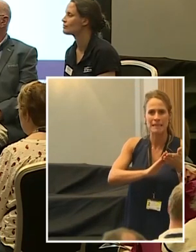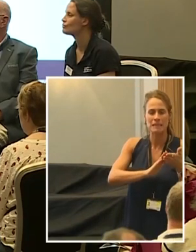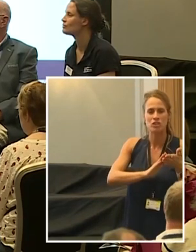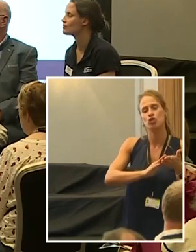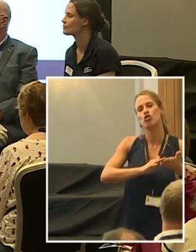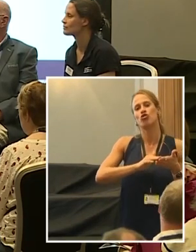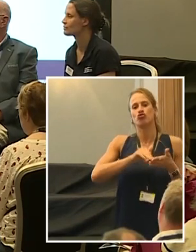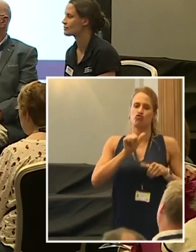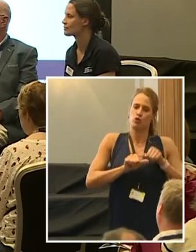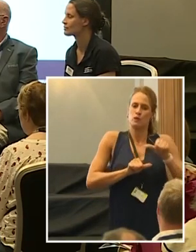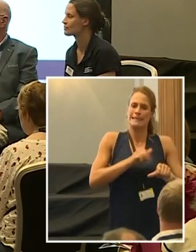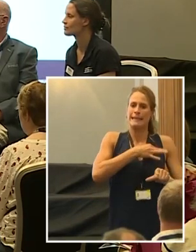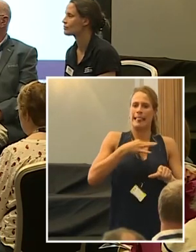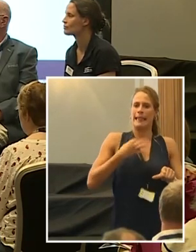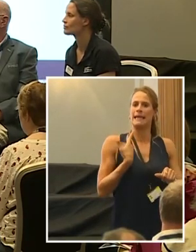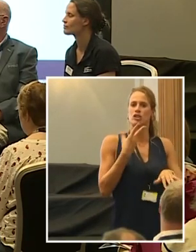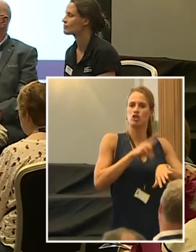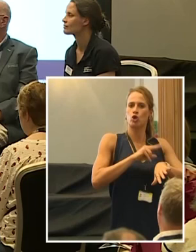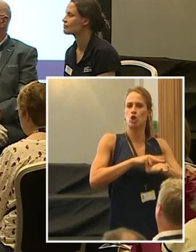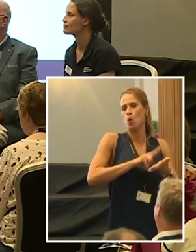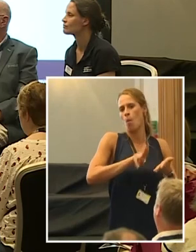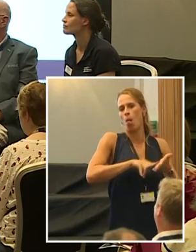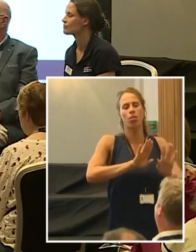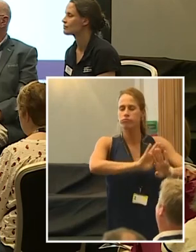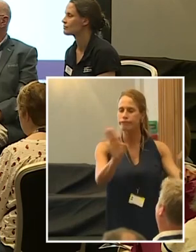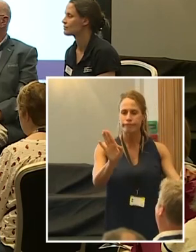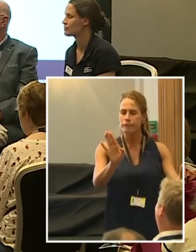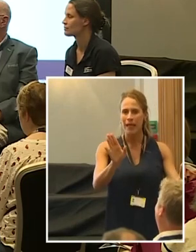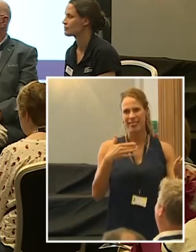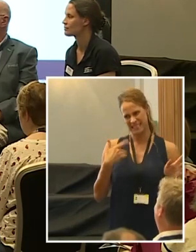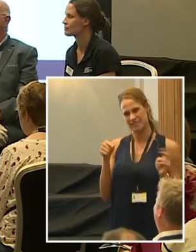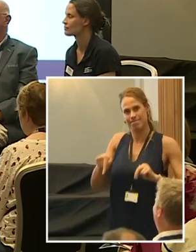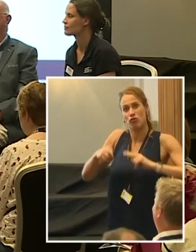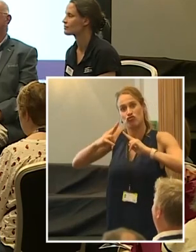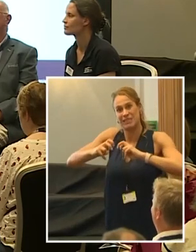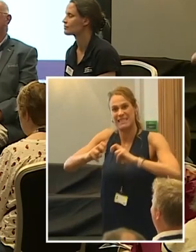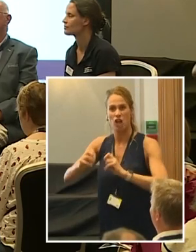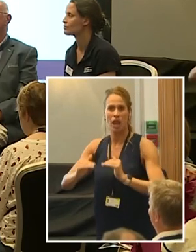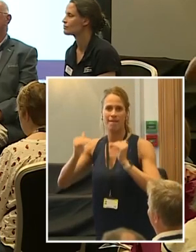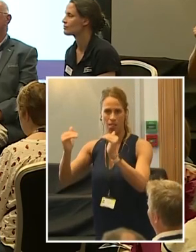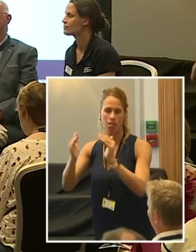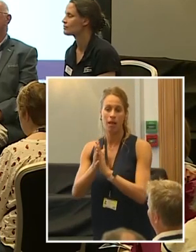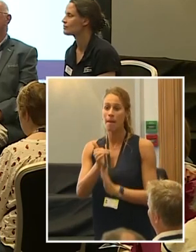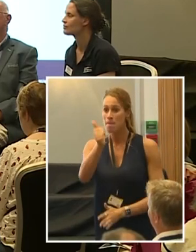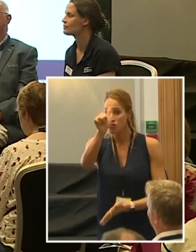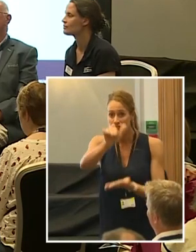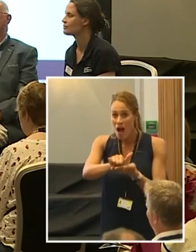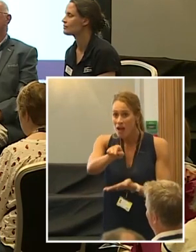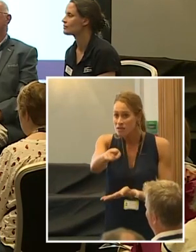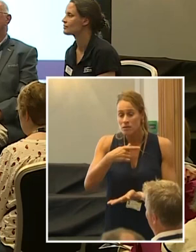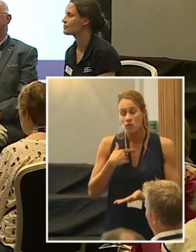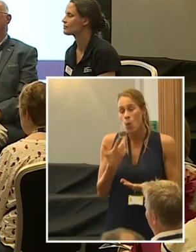you go to see your ophthalmologist next. It's still very much more, I think, a research instrument at the moment. But you're right. I think ultimately the